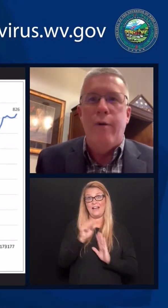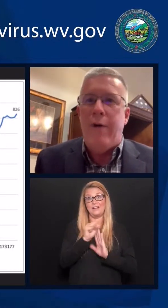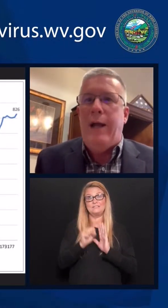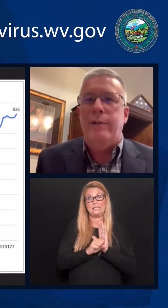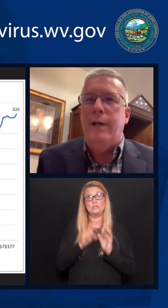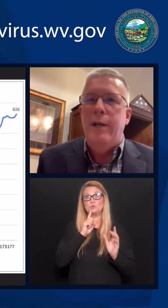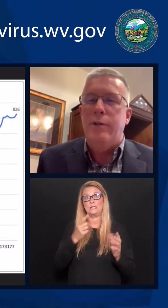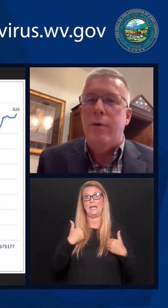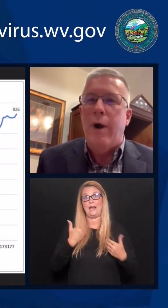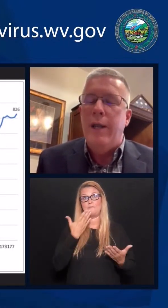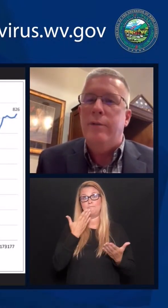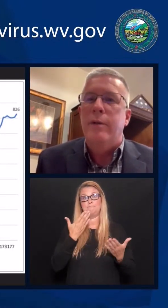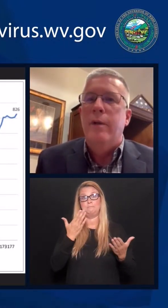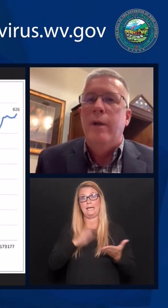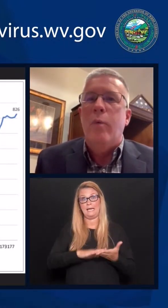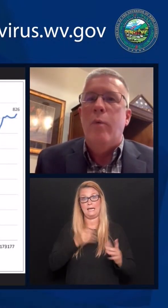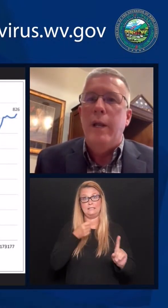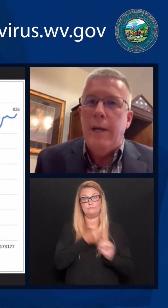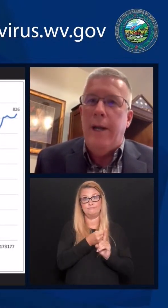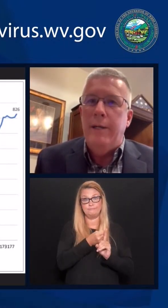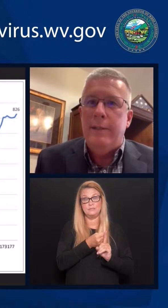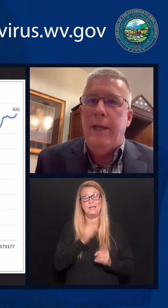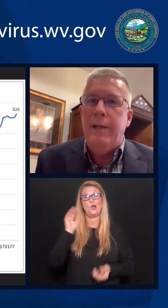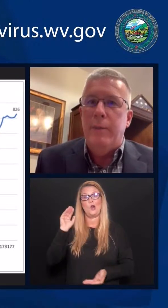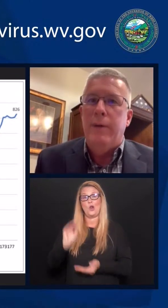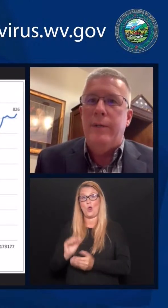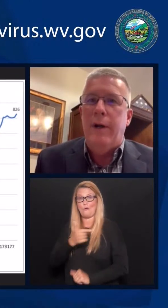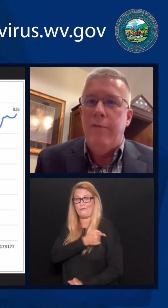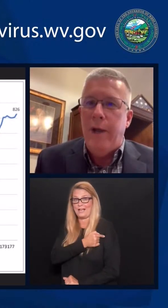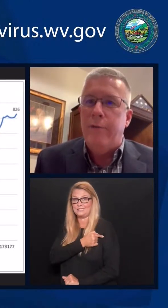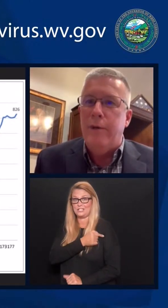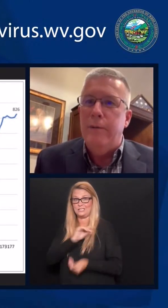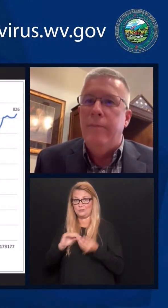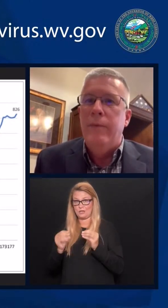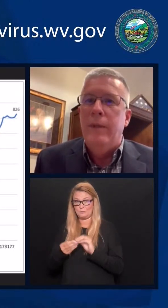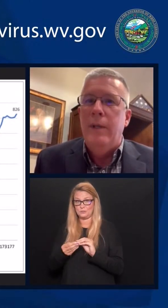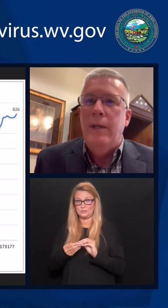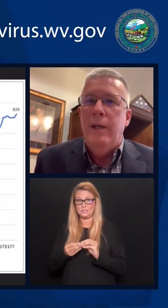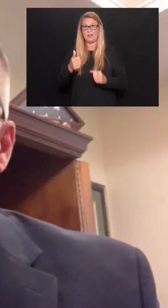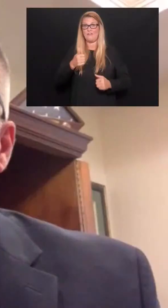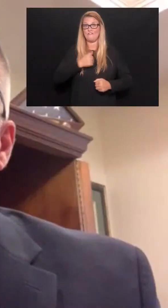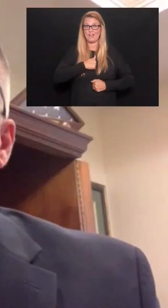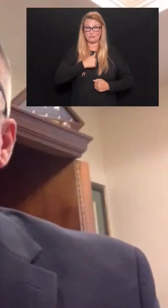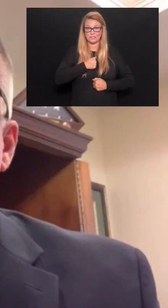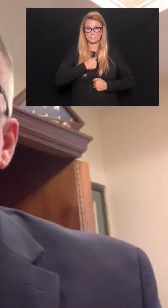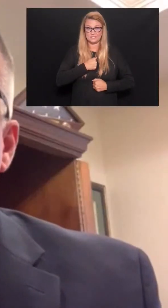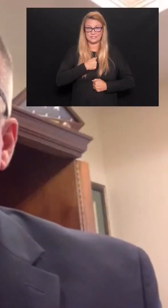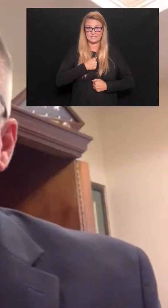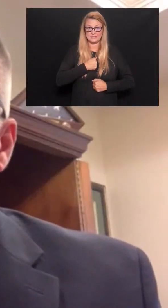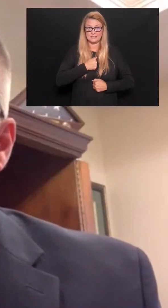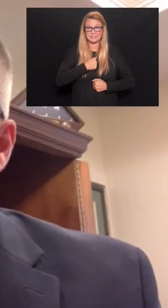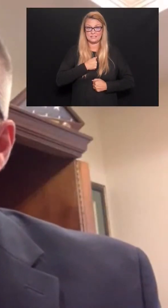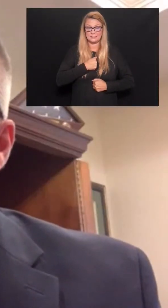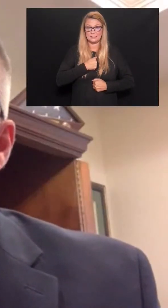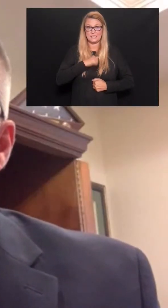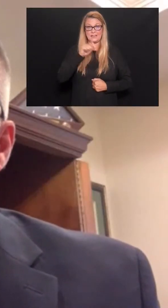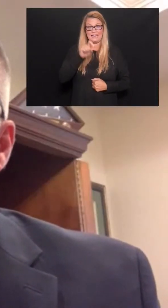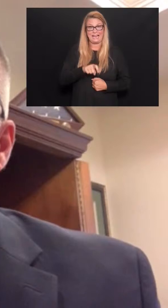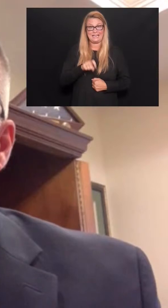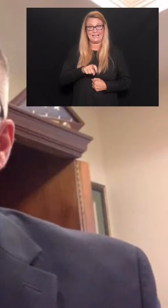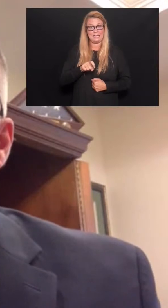very low vaccination rates, where a United States military veteran who needed medical